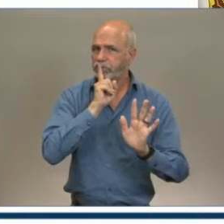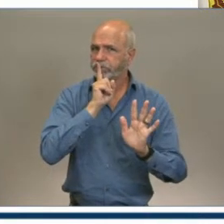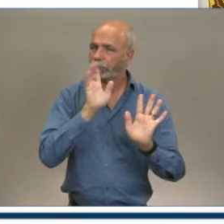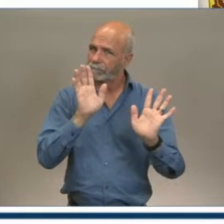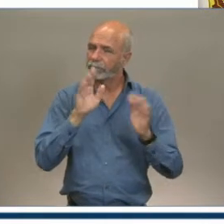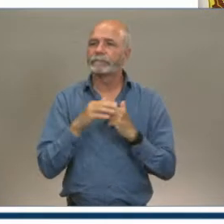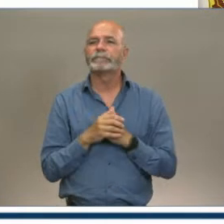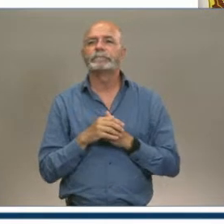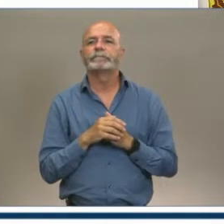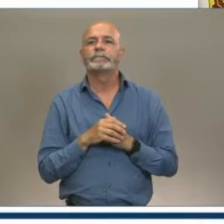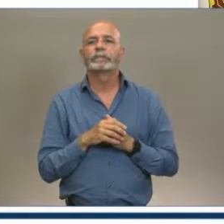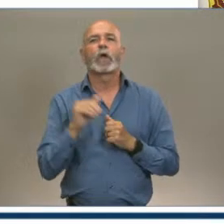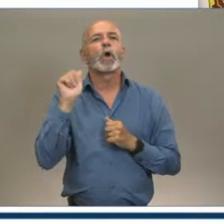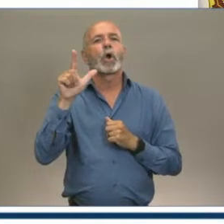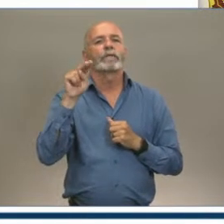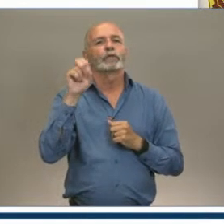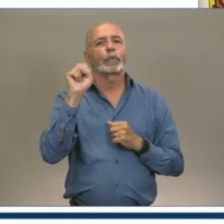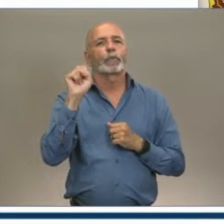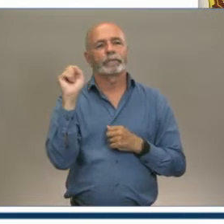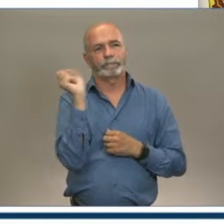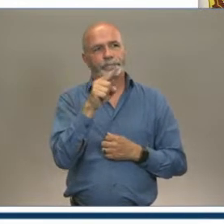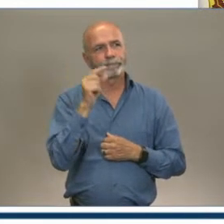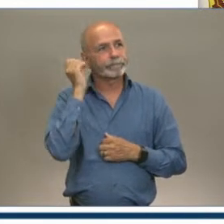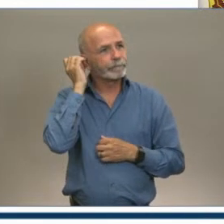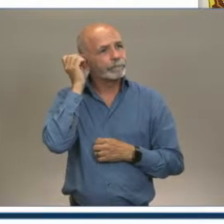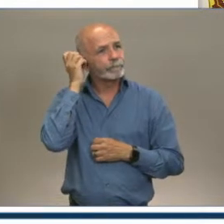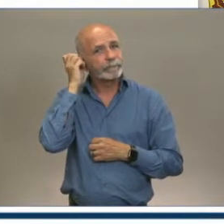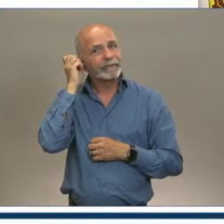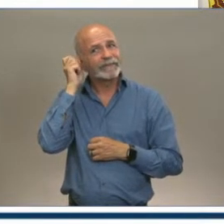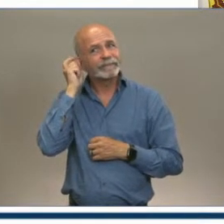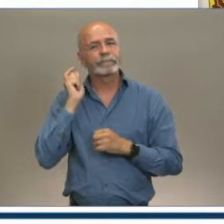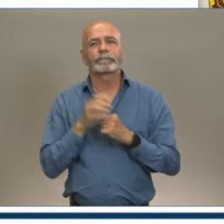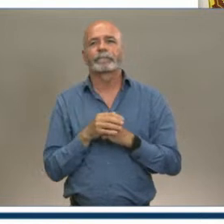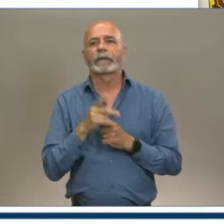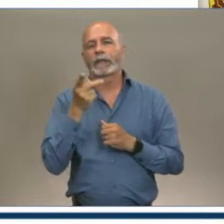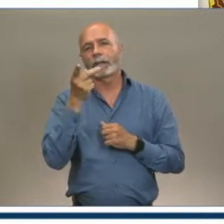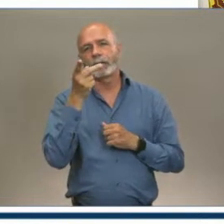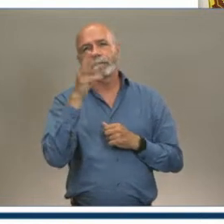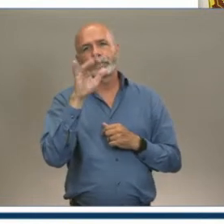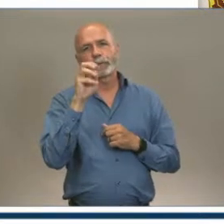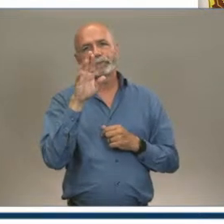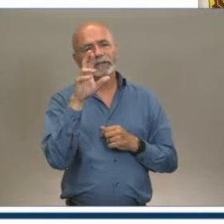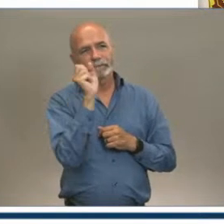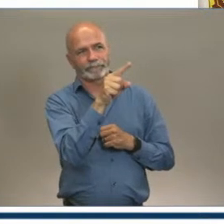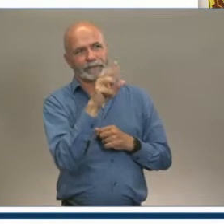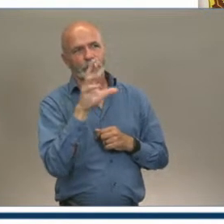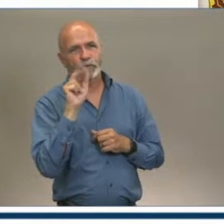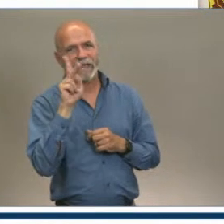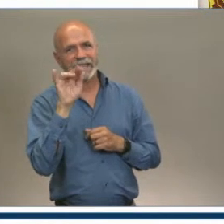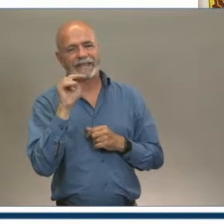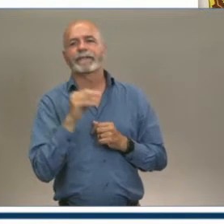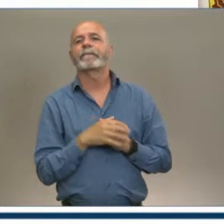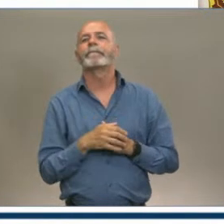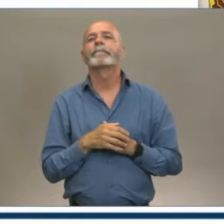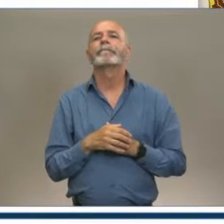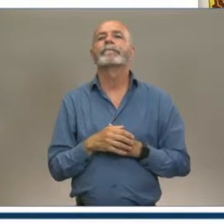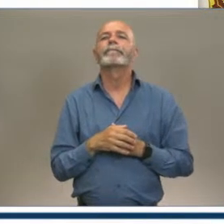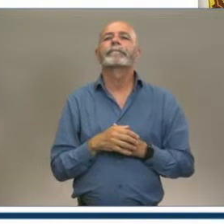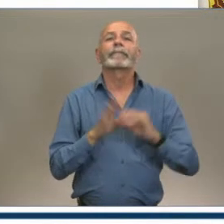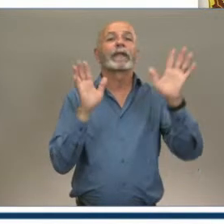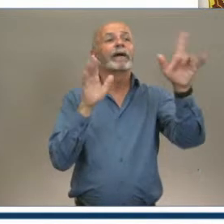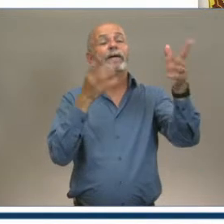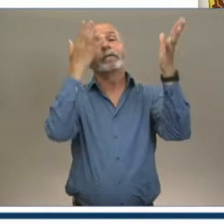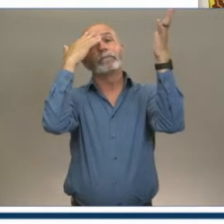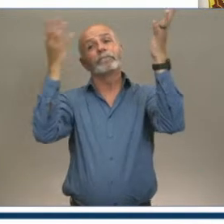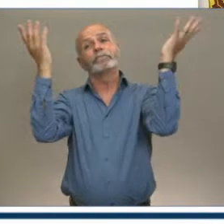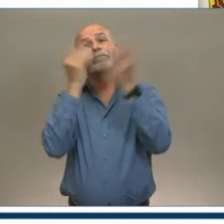ahead, Lindsay. Thank you. A question for the Premier. Given today's Atlantic bubble announcement, this being a